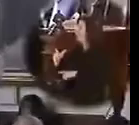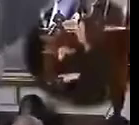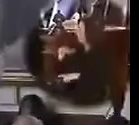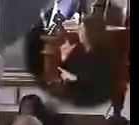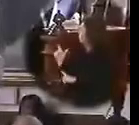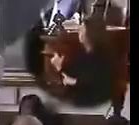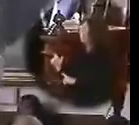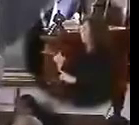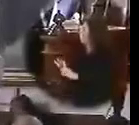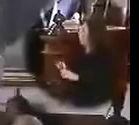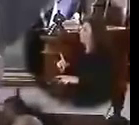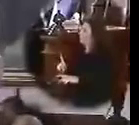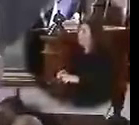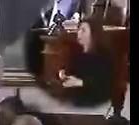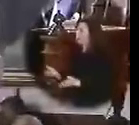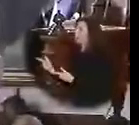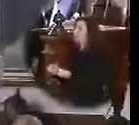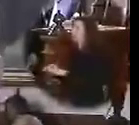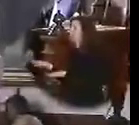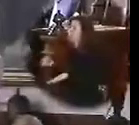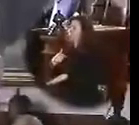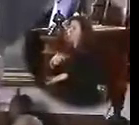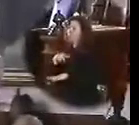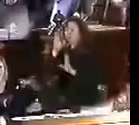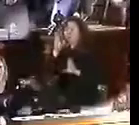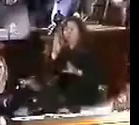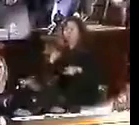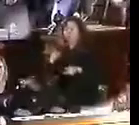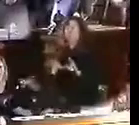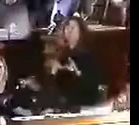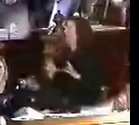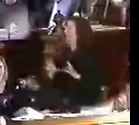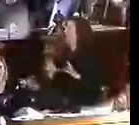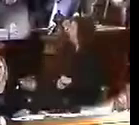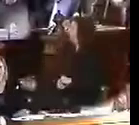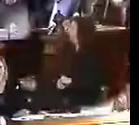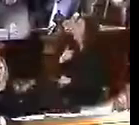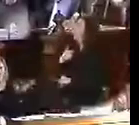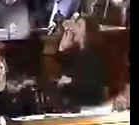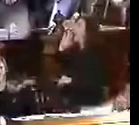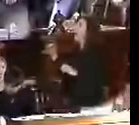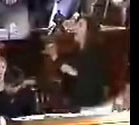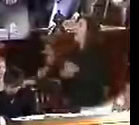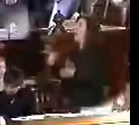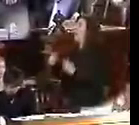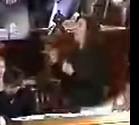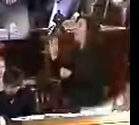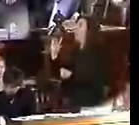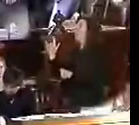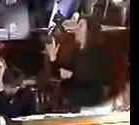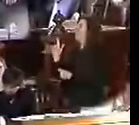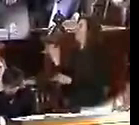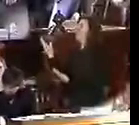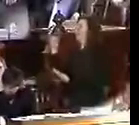to take it to the floor. So we don't pay attention, potentially, in committee. We know that no controversial bill is often brought up for